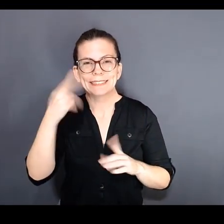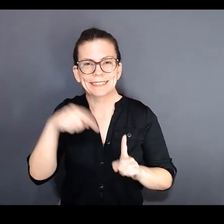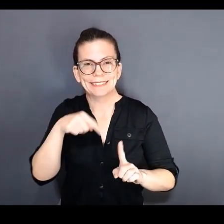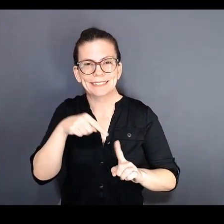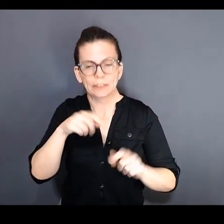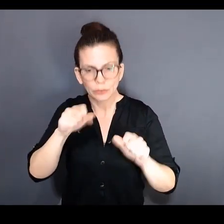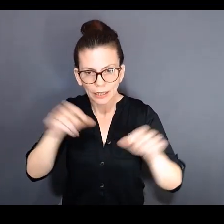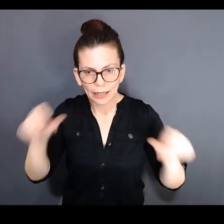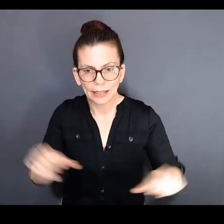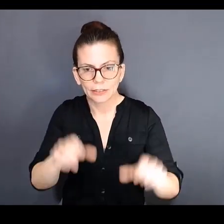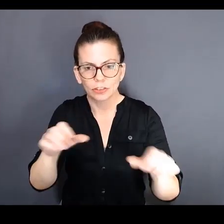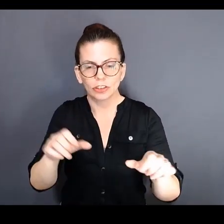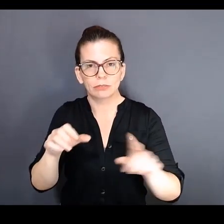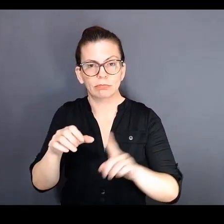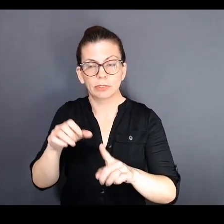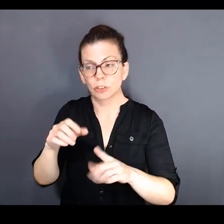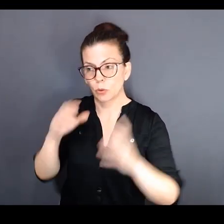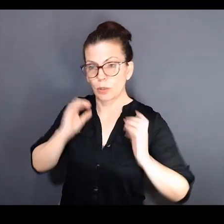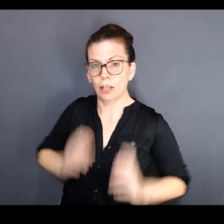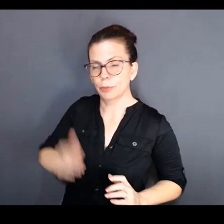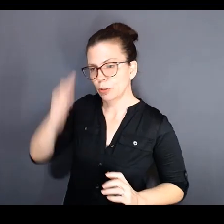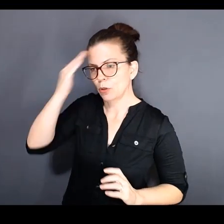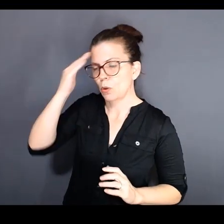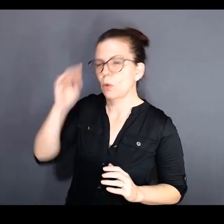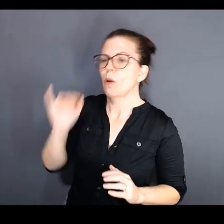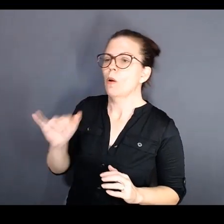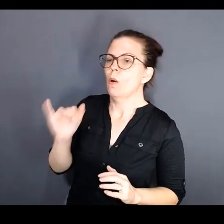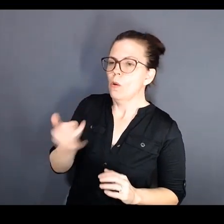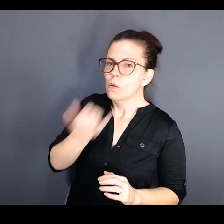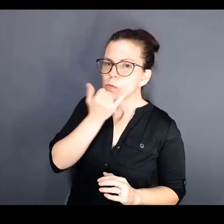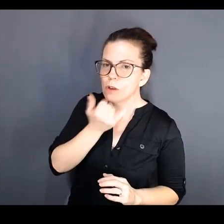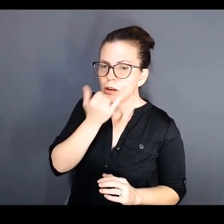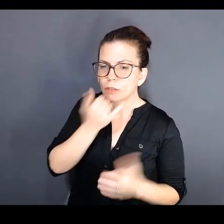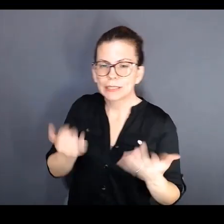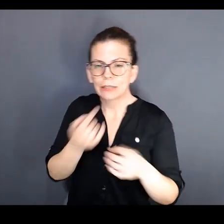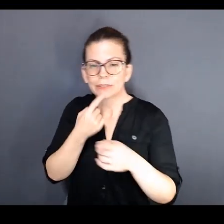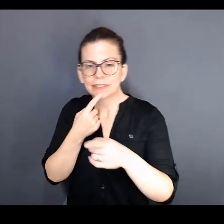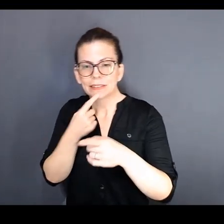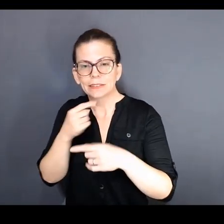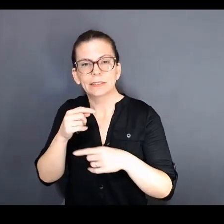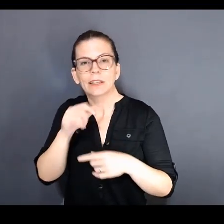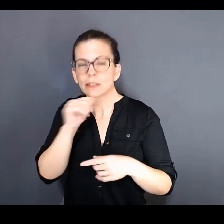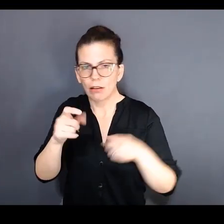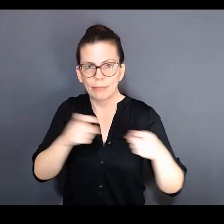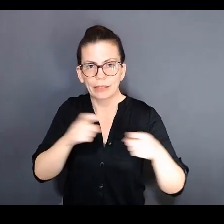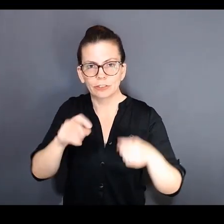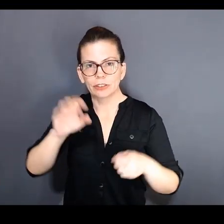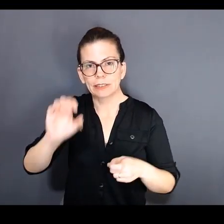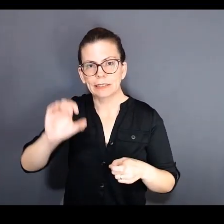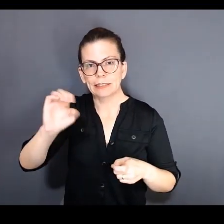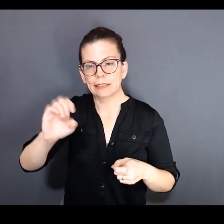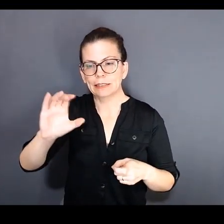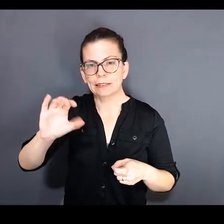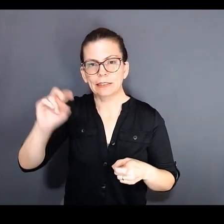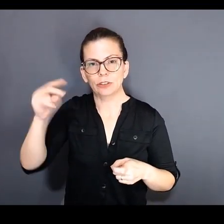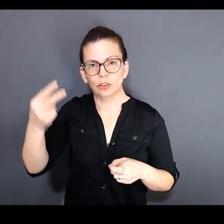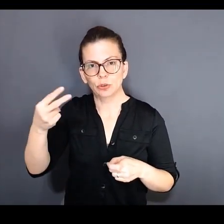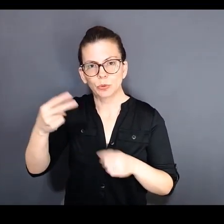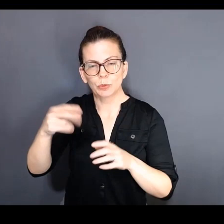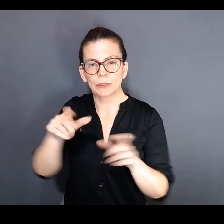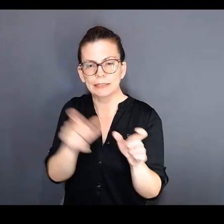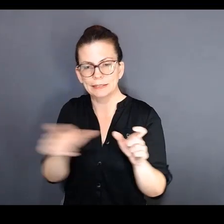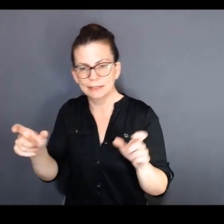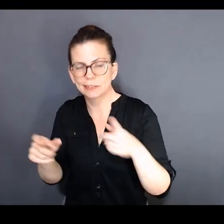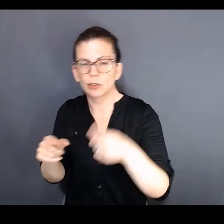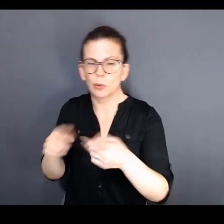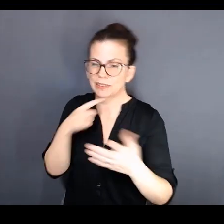a reason, exact reason, actionable reason, so that customers know what is wrong. So right now it says unmanaged EC2 instance. What